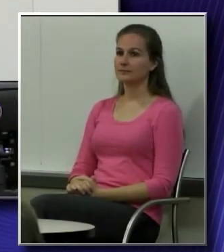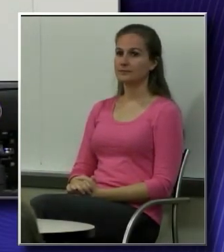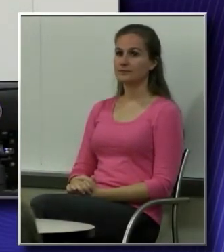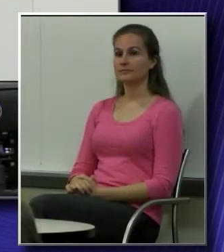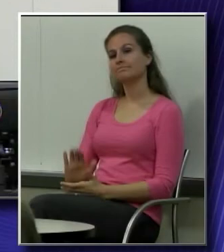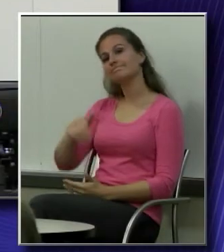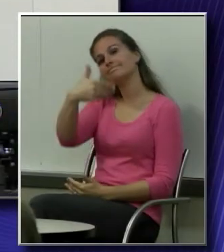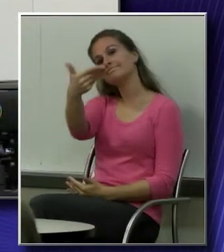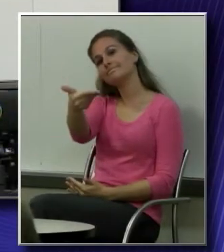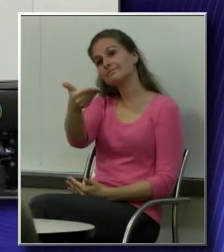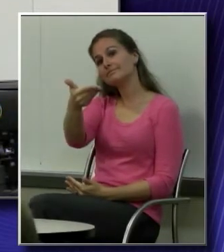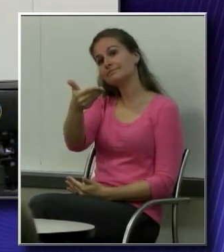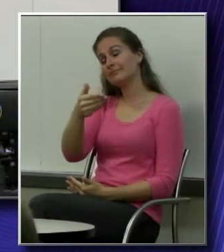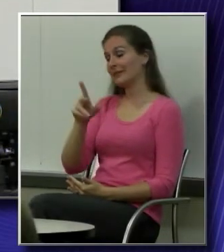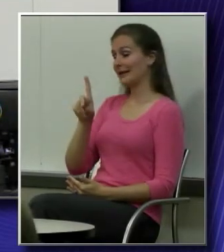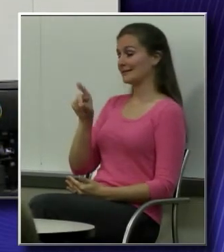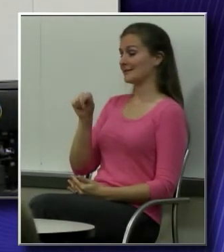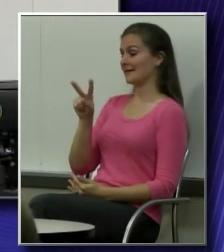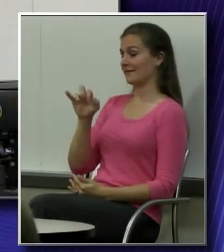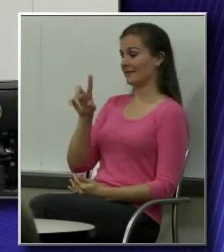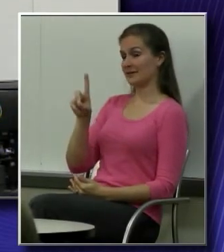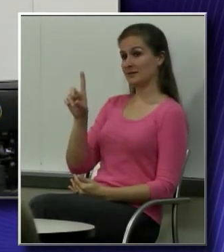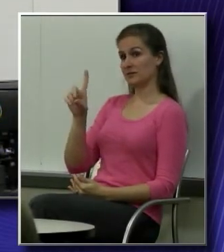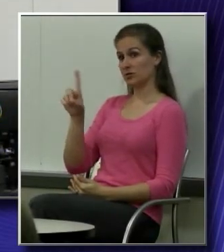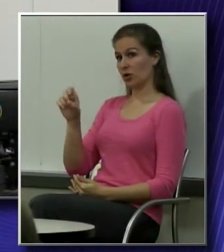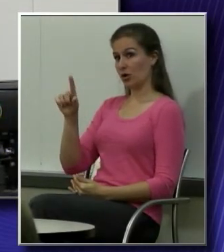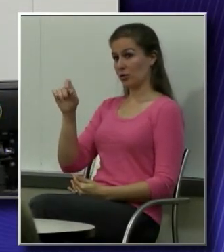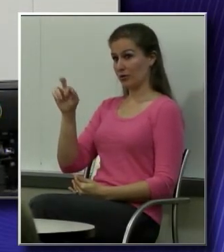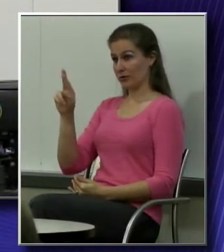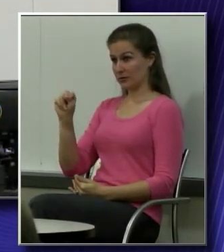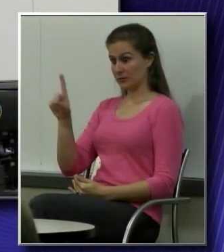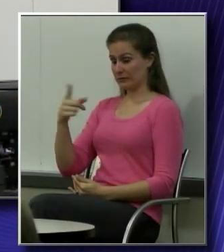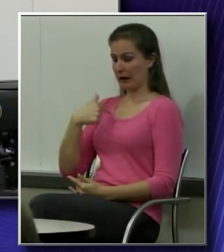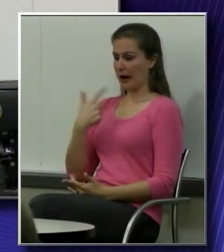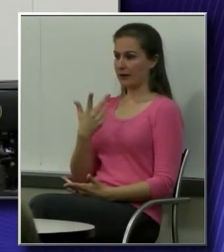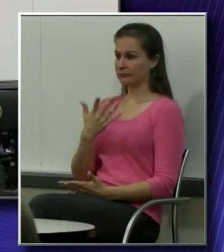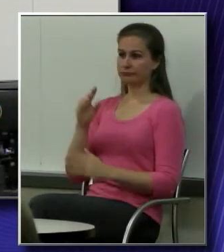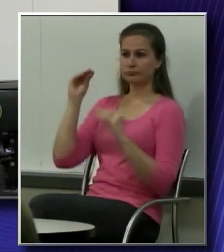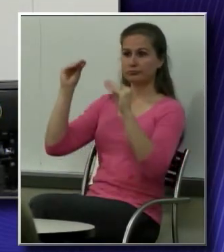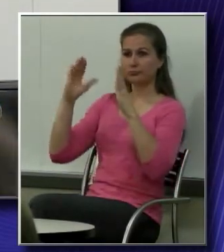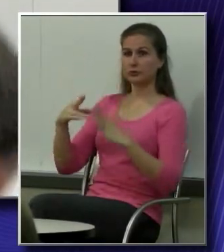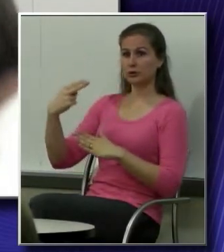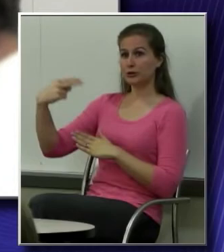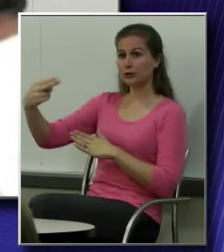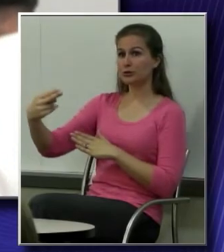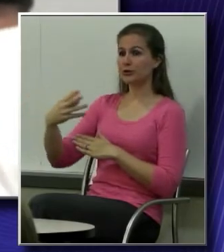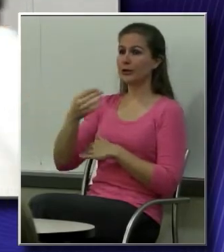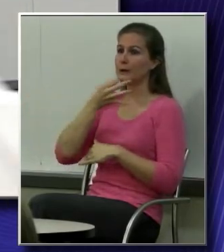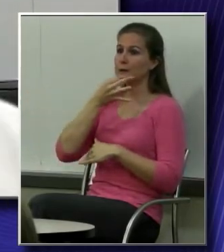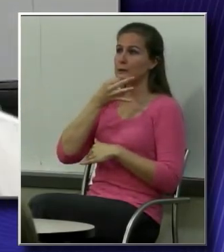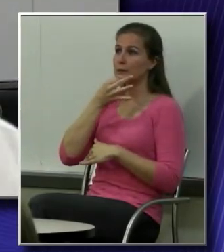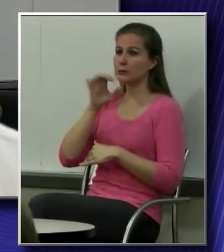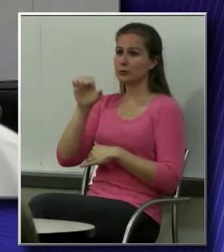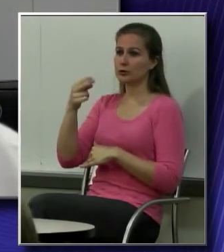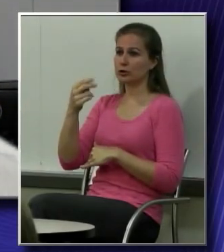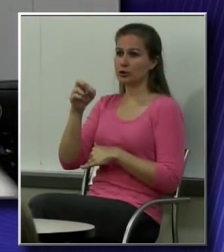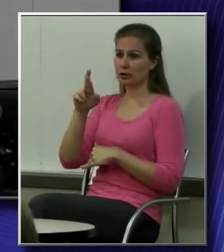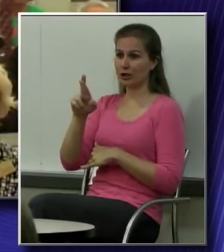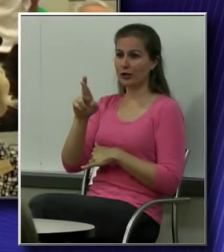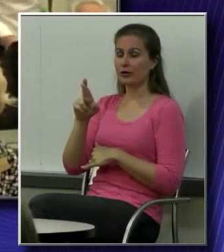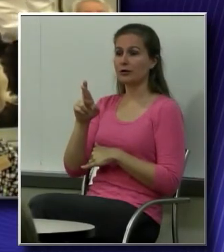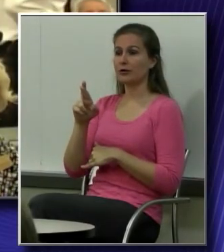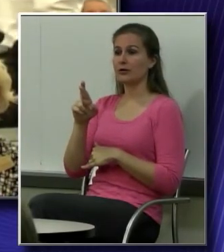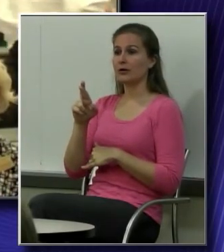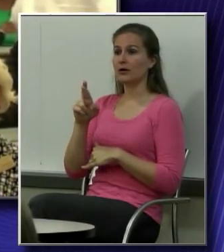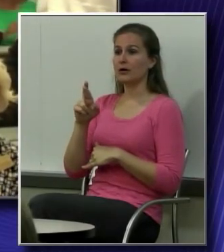Yes, sir. David Zondervan. I'm a professor of history and soon to be past chair of the faculty at NC State. And thank you for